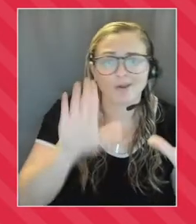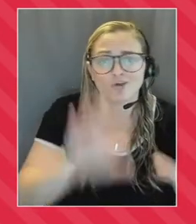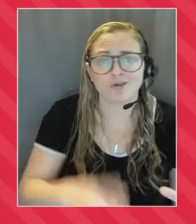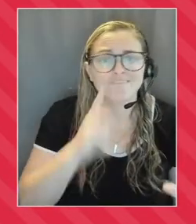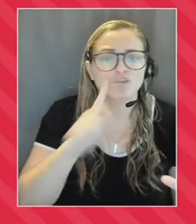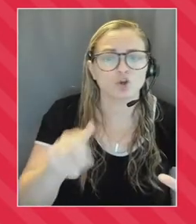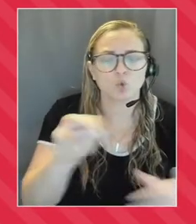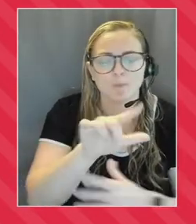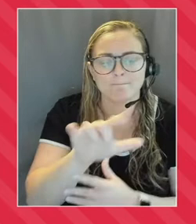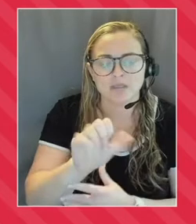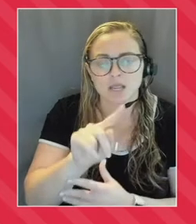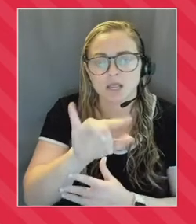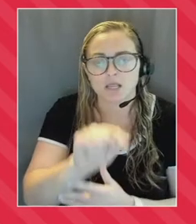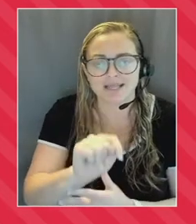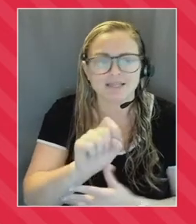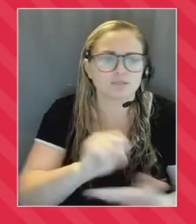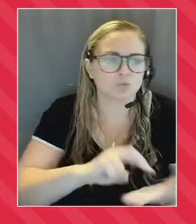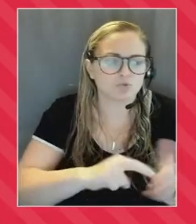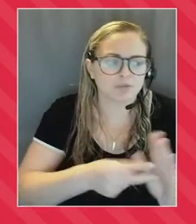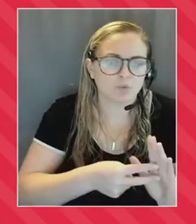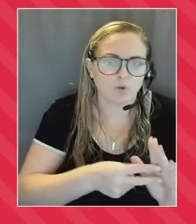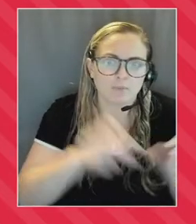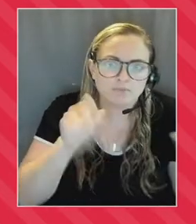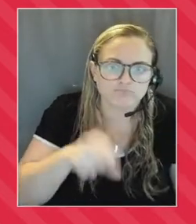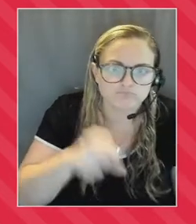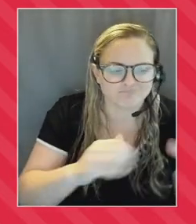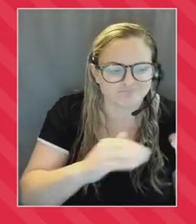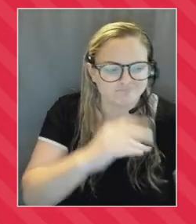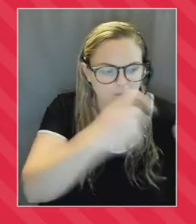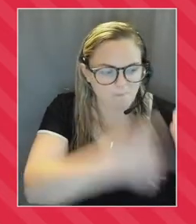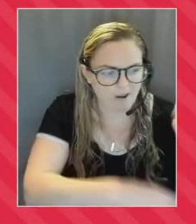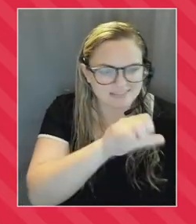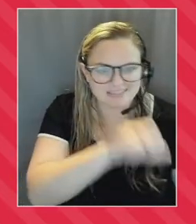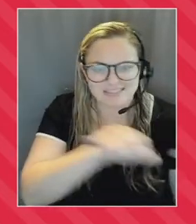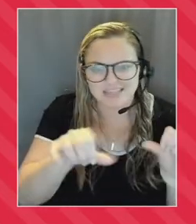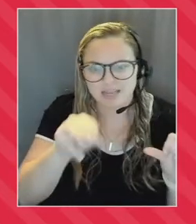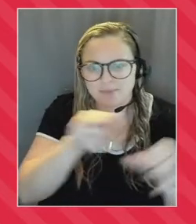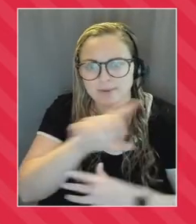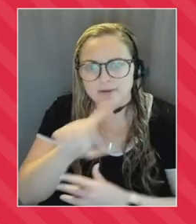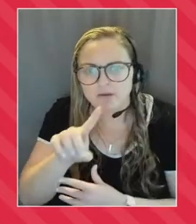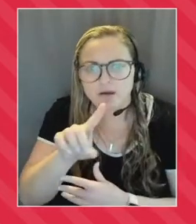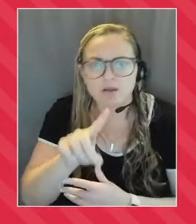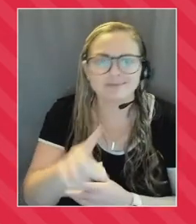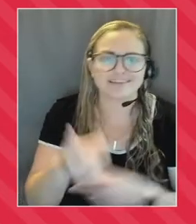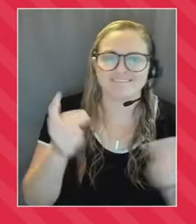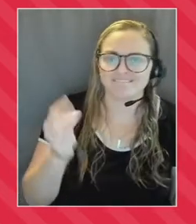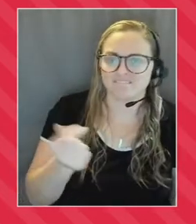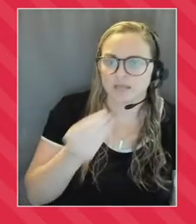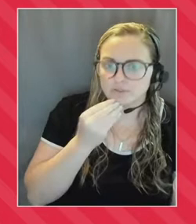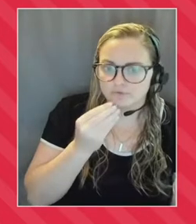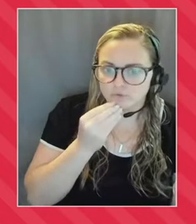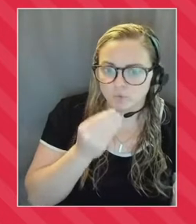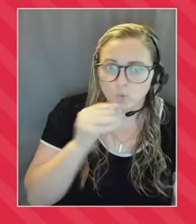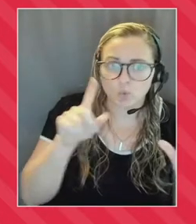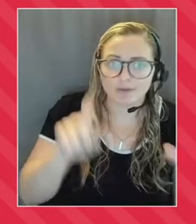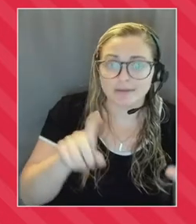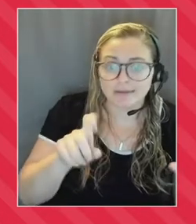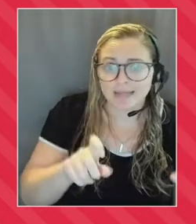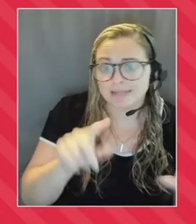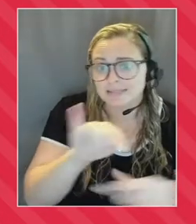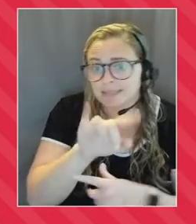at prices that compete with McDonald's and others' fast food. And we're going to test the sale of these kits in schools,